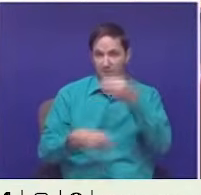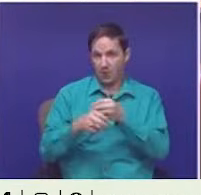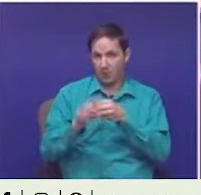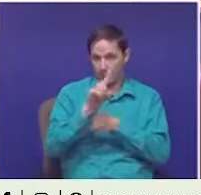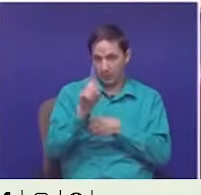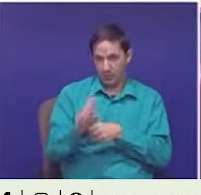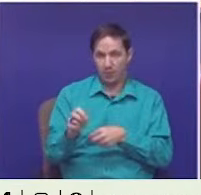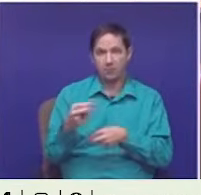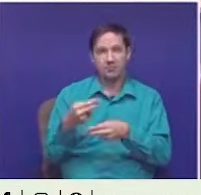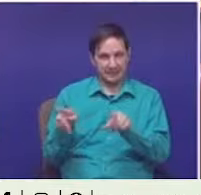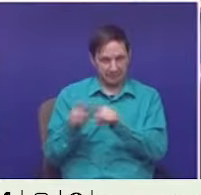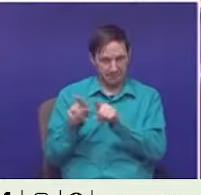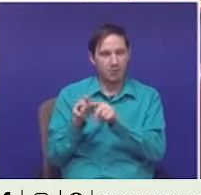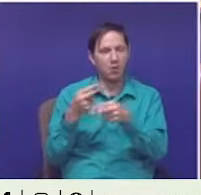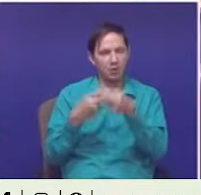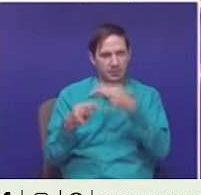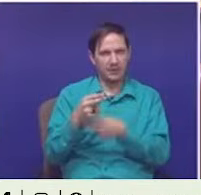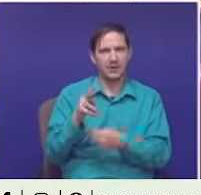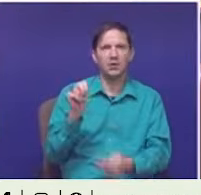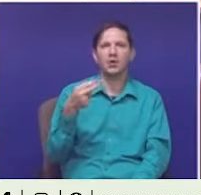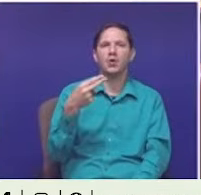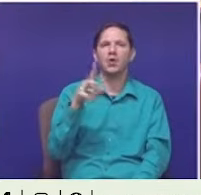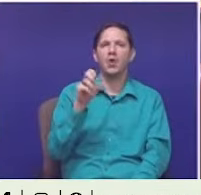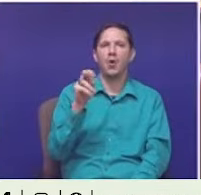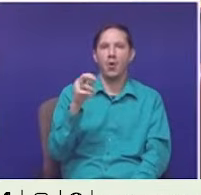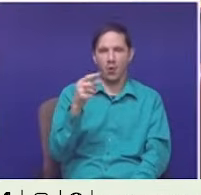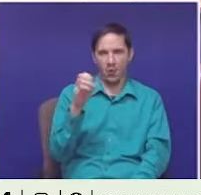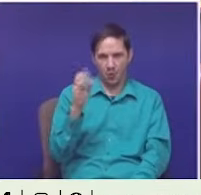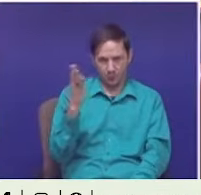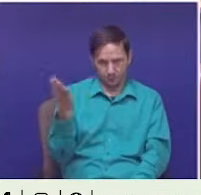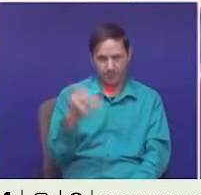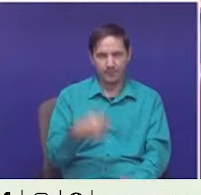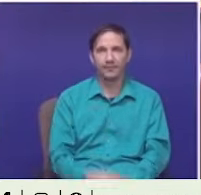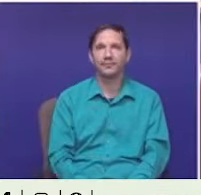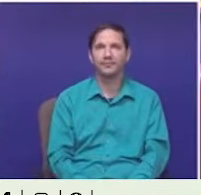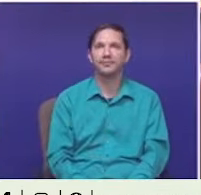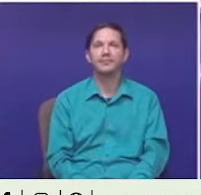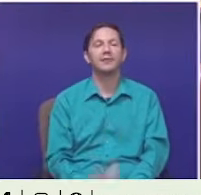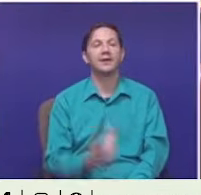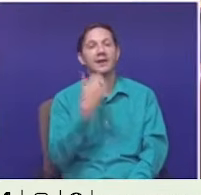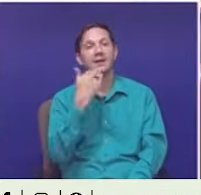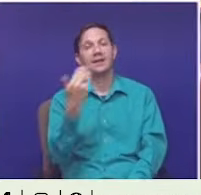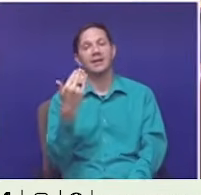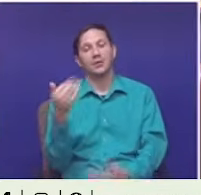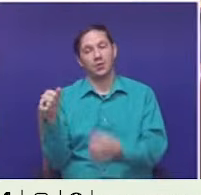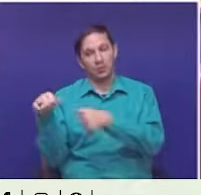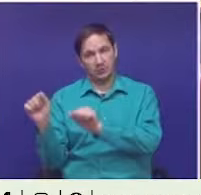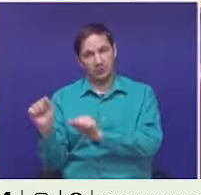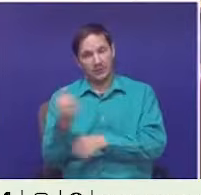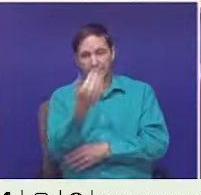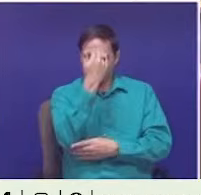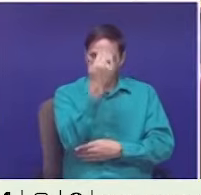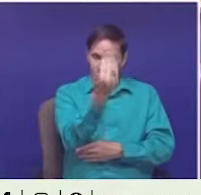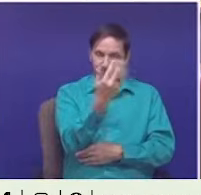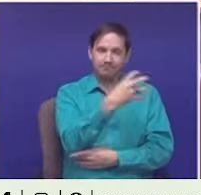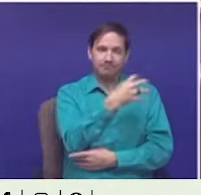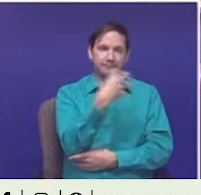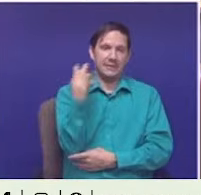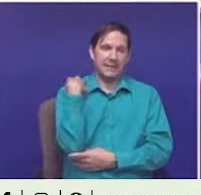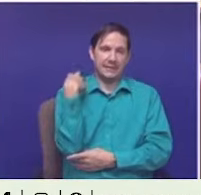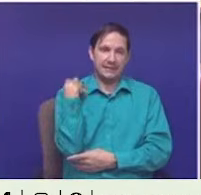Honorable Mhlongo from KZN. Thank you so much, Chair, and greetings to you, Honorable